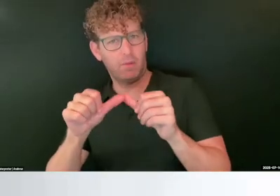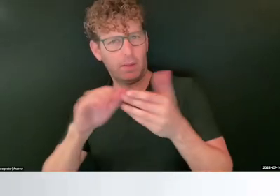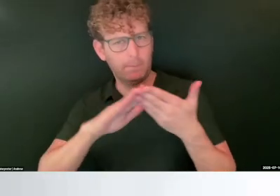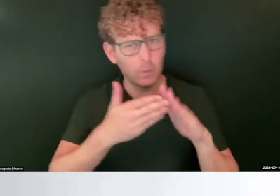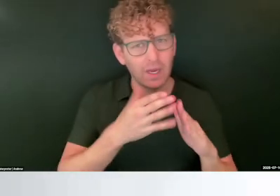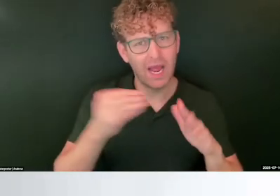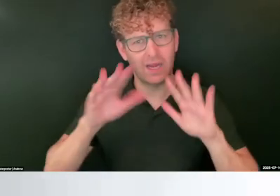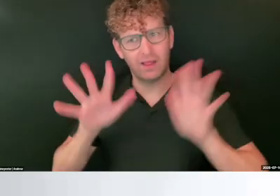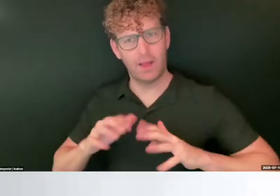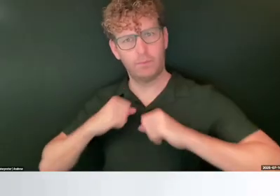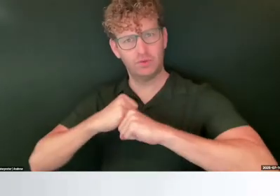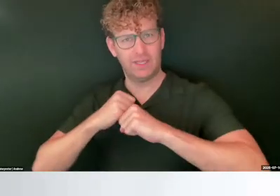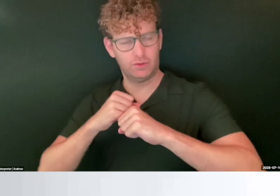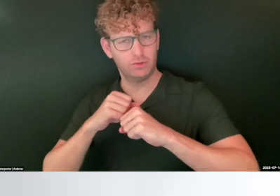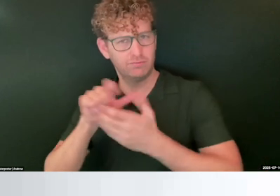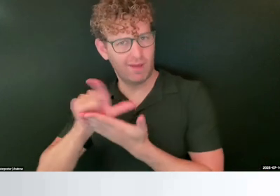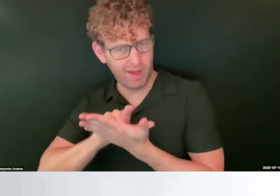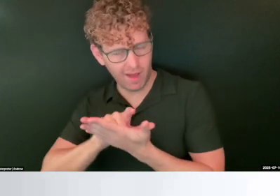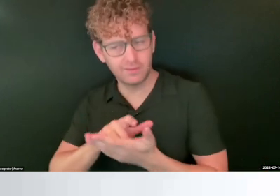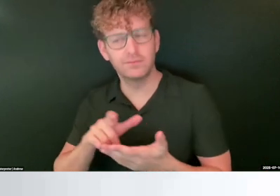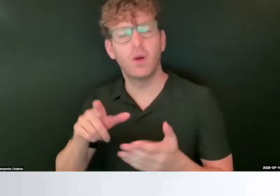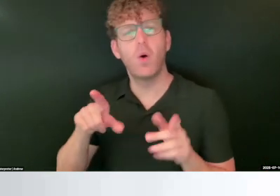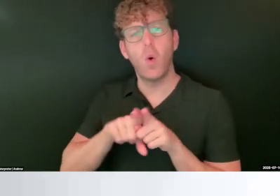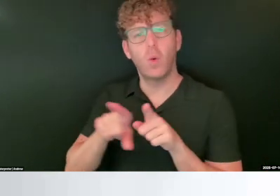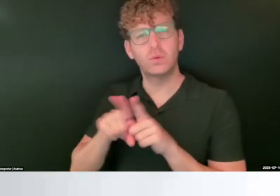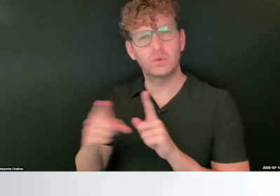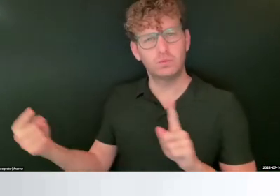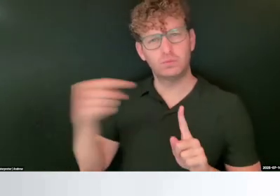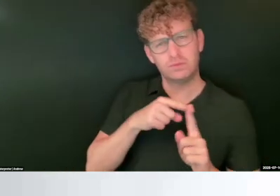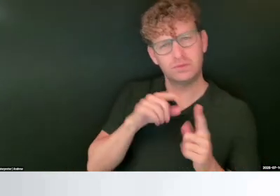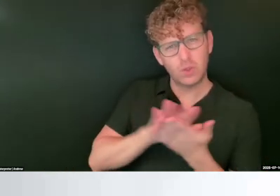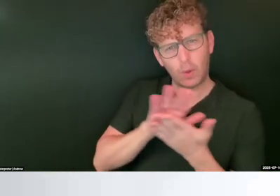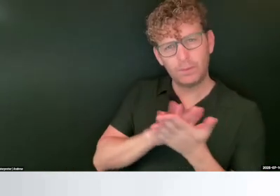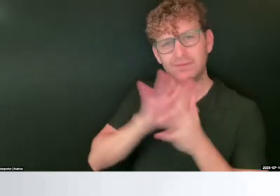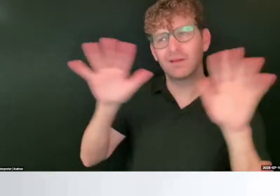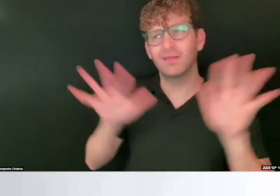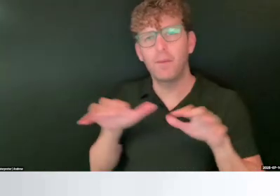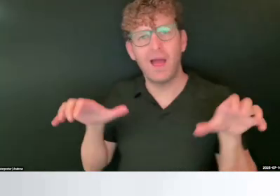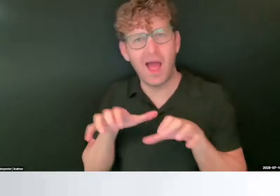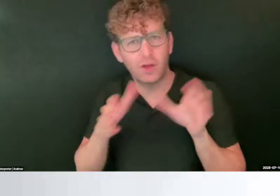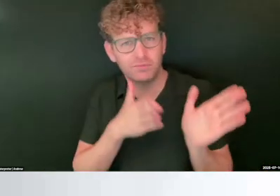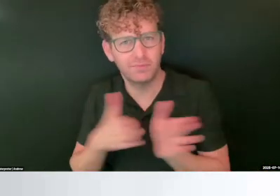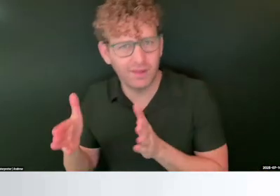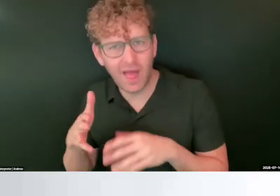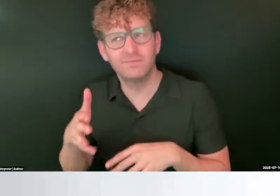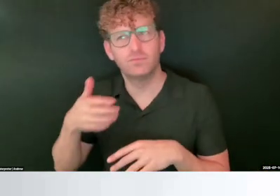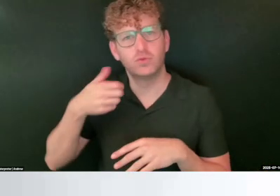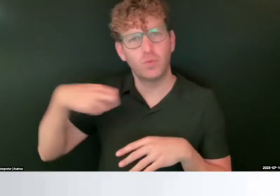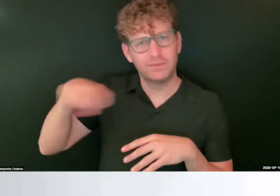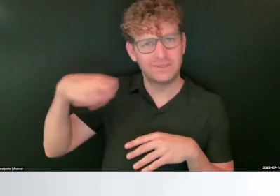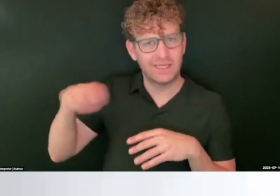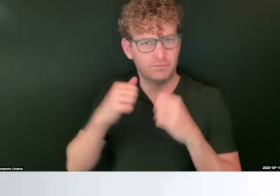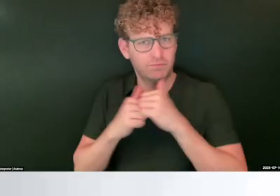We also refer to strategy documents such as the Climate Action Plan for Transportation Infrastructure, or CAPT, which builds